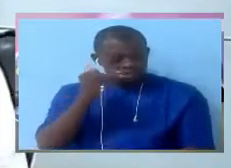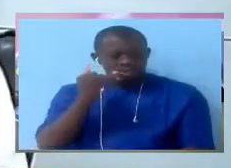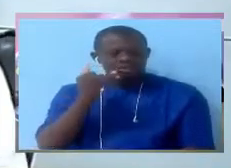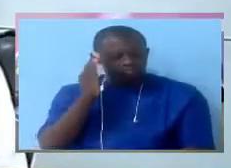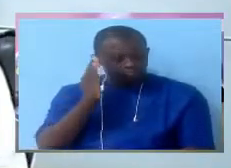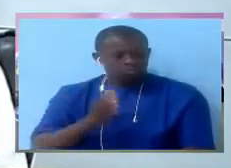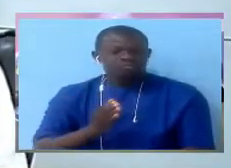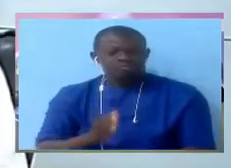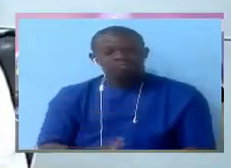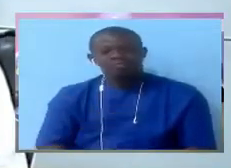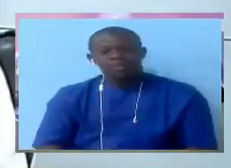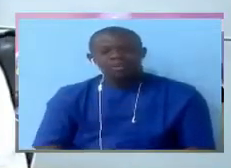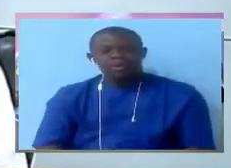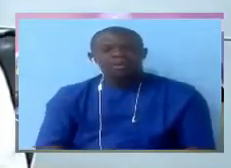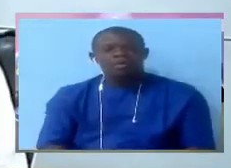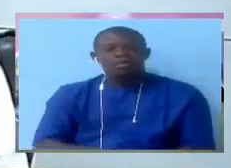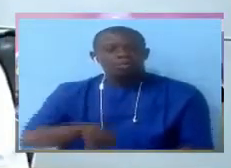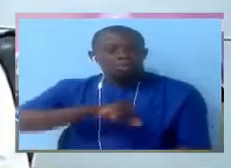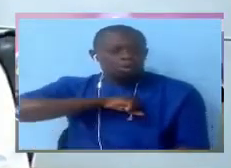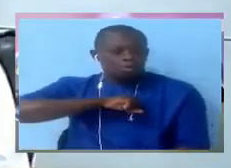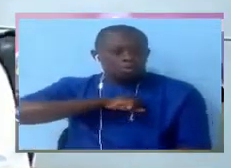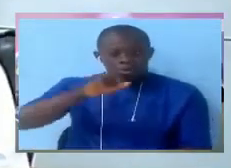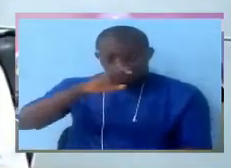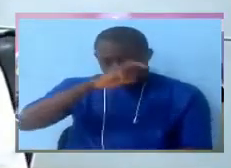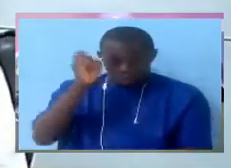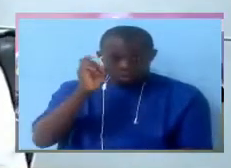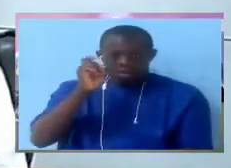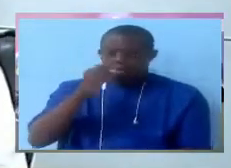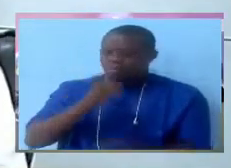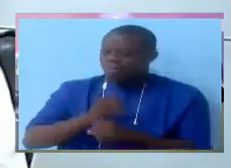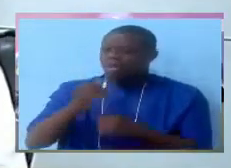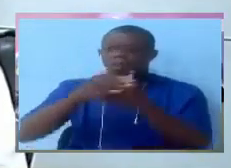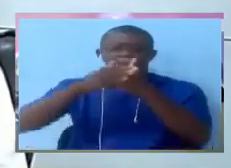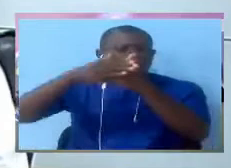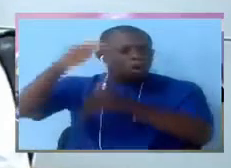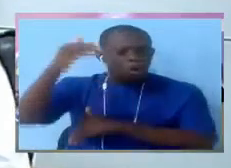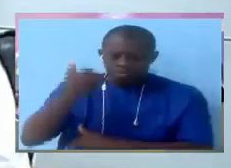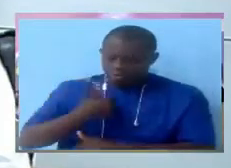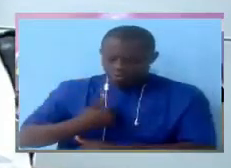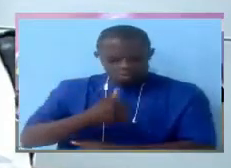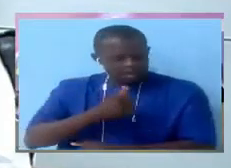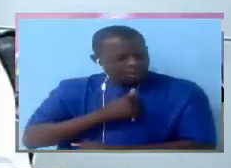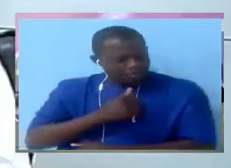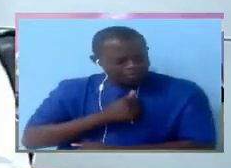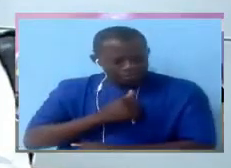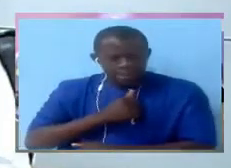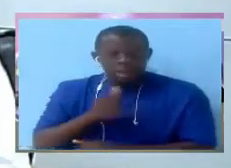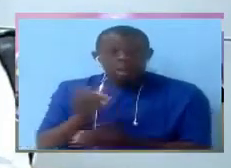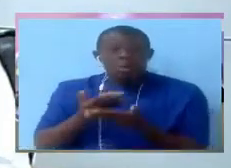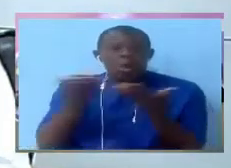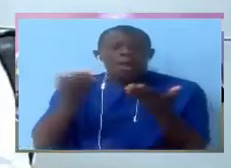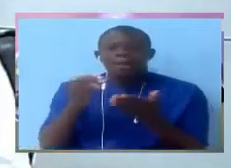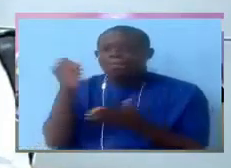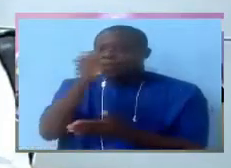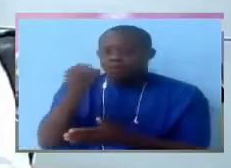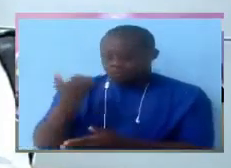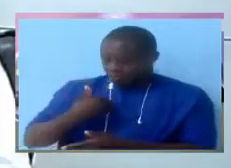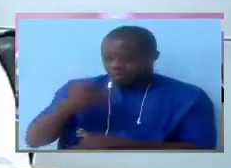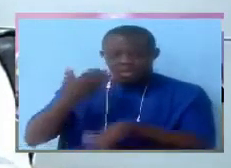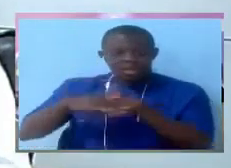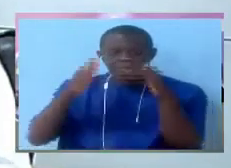yes sun liggey mom dabe tital yu bari sa bu gaay duñ de xam ñu ci lu nekk bo pare duñ